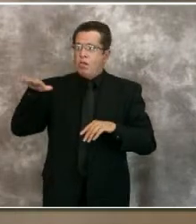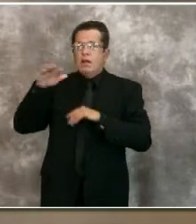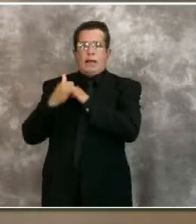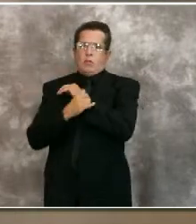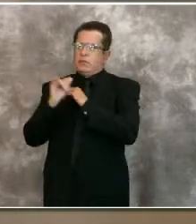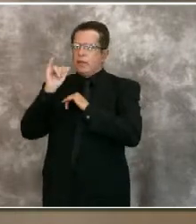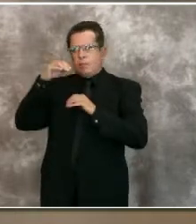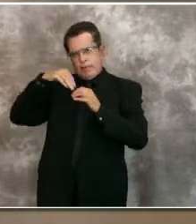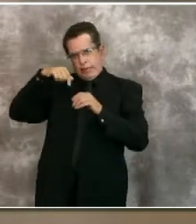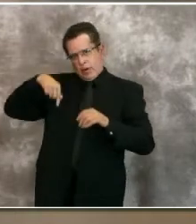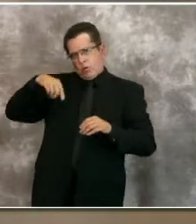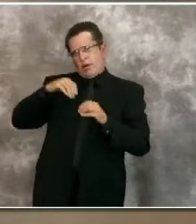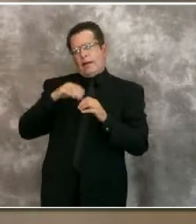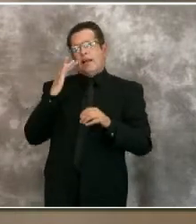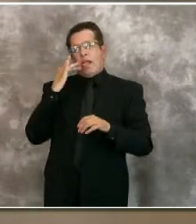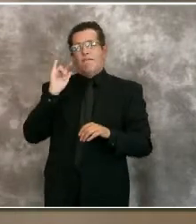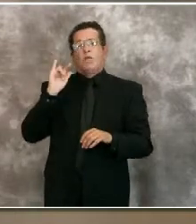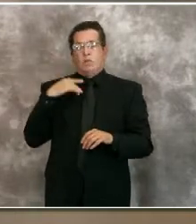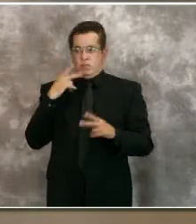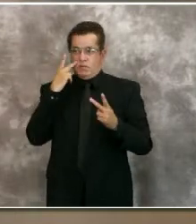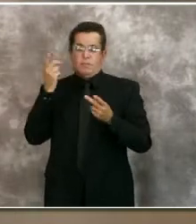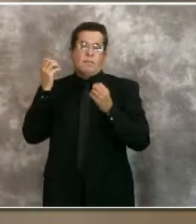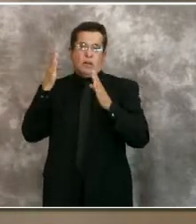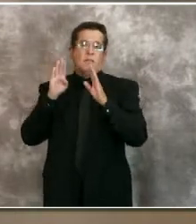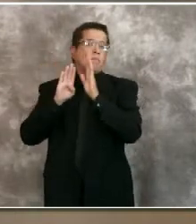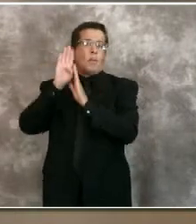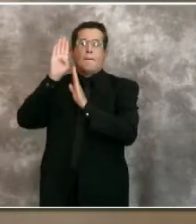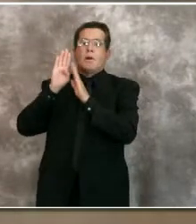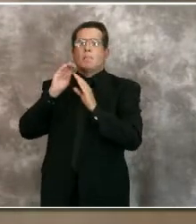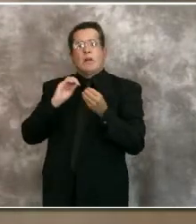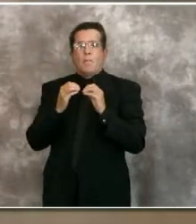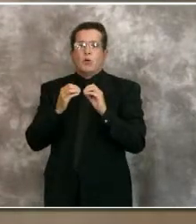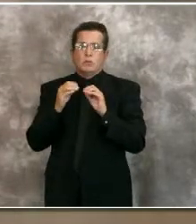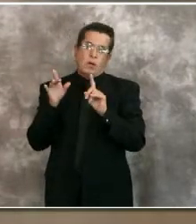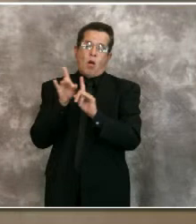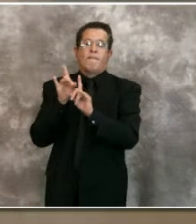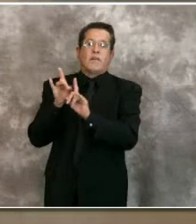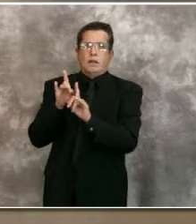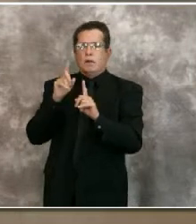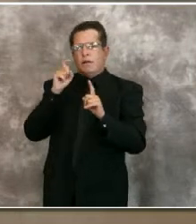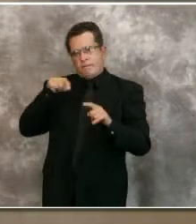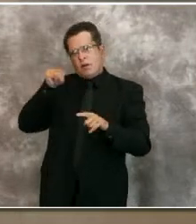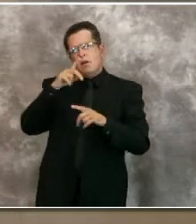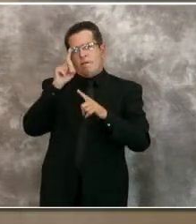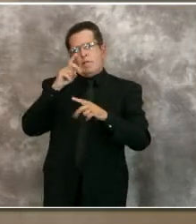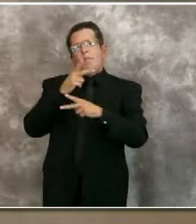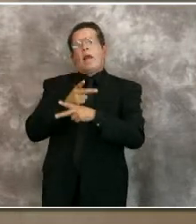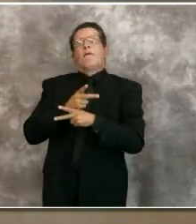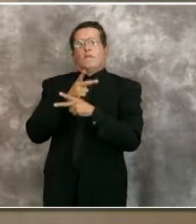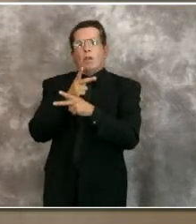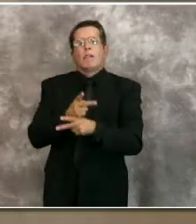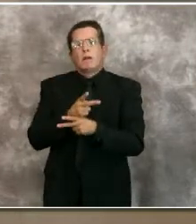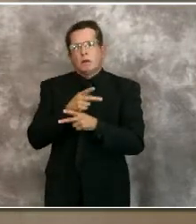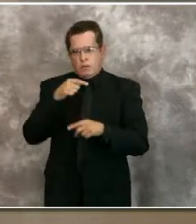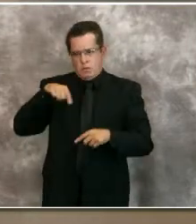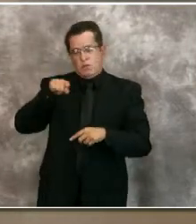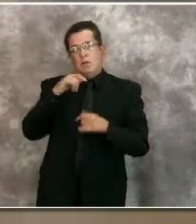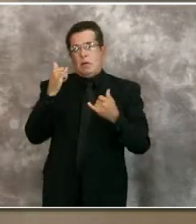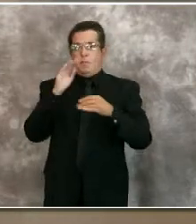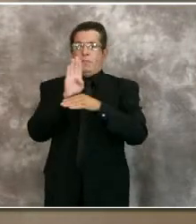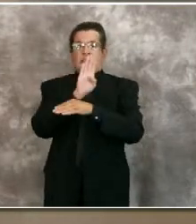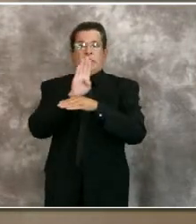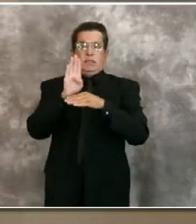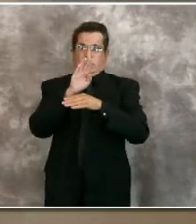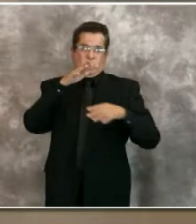even here in California. So that means we must continue to be vigilant. Our local businesses are doing a good